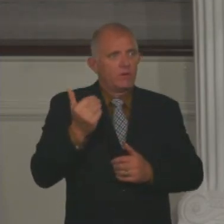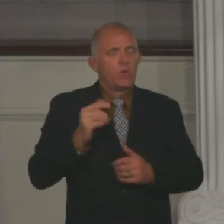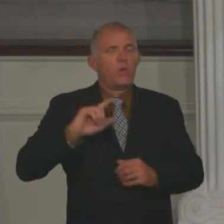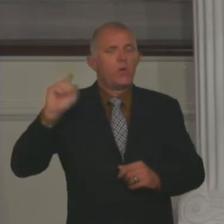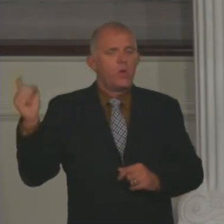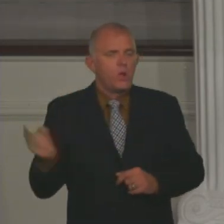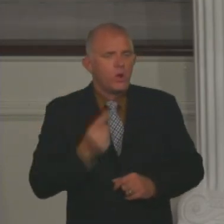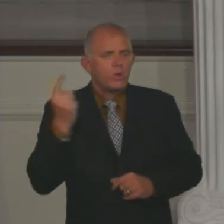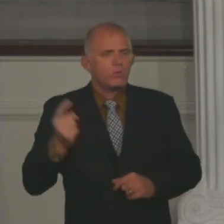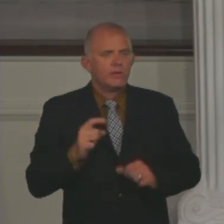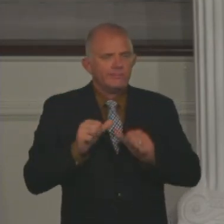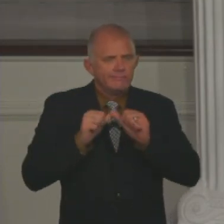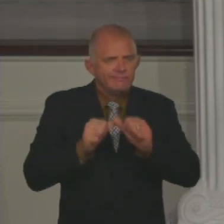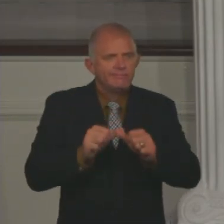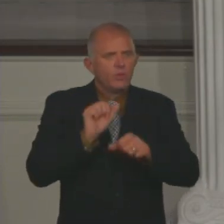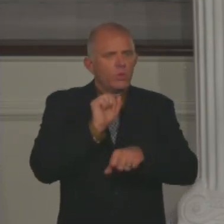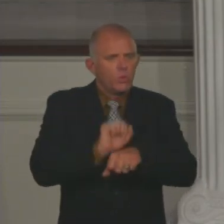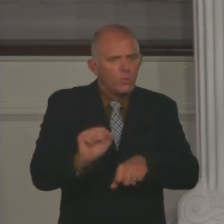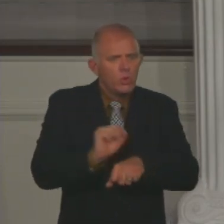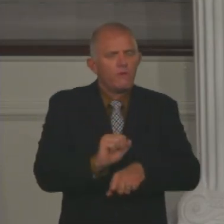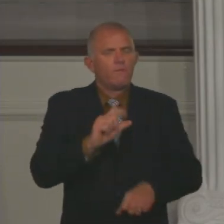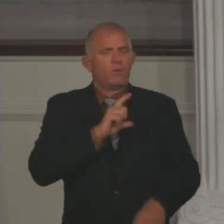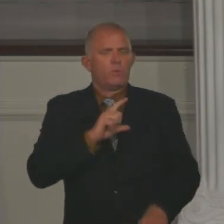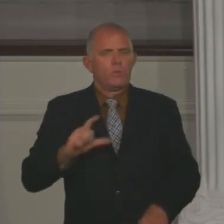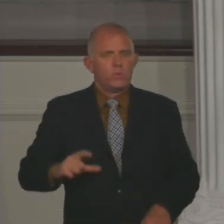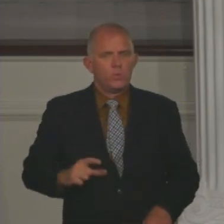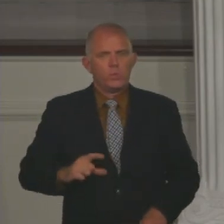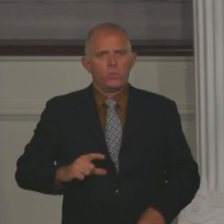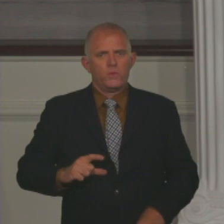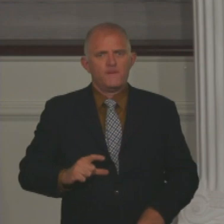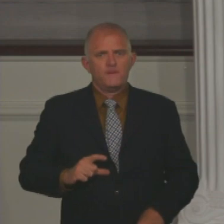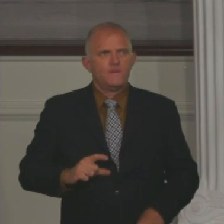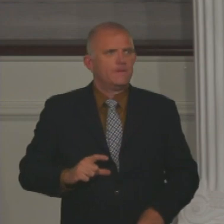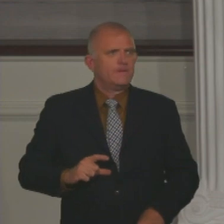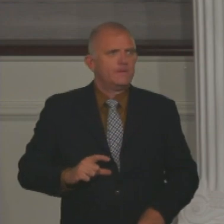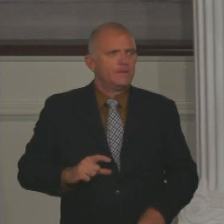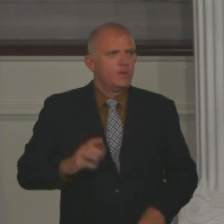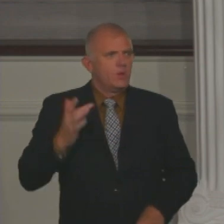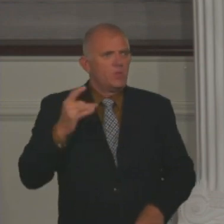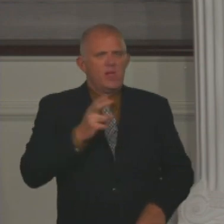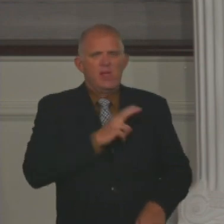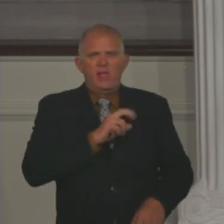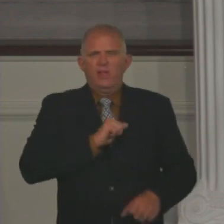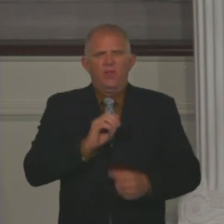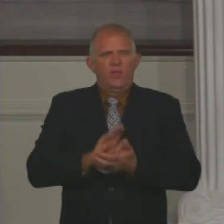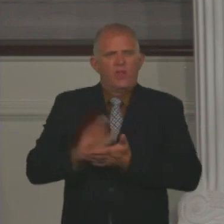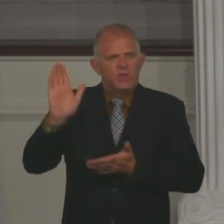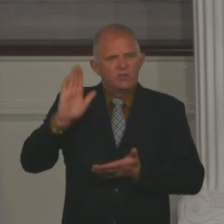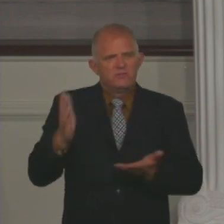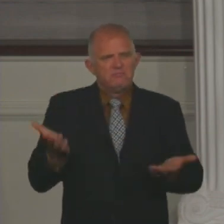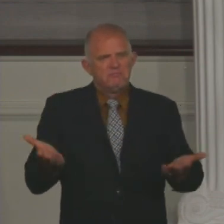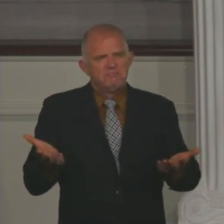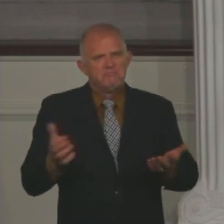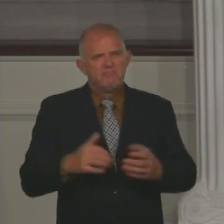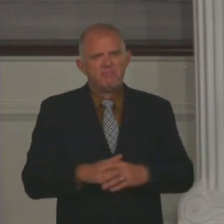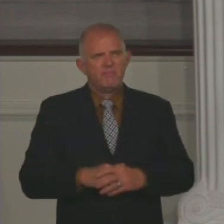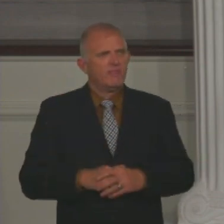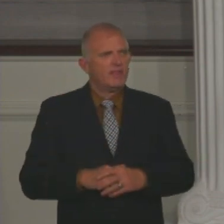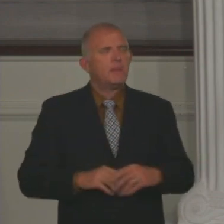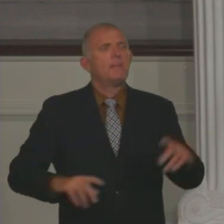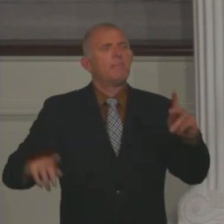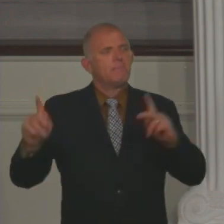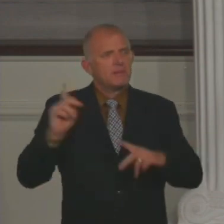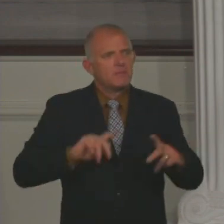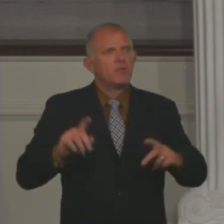work of the Lord. Why house Anderson College? because people need to go